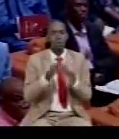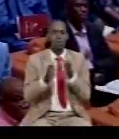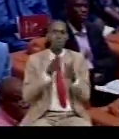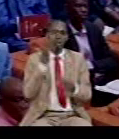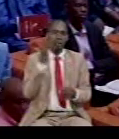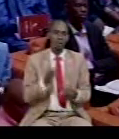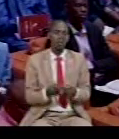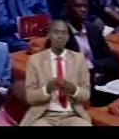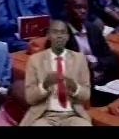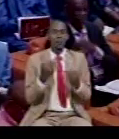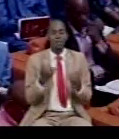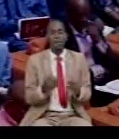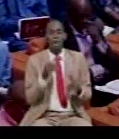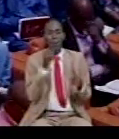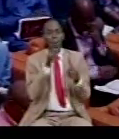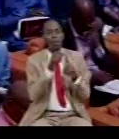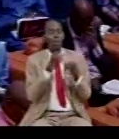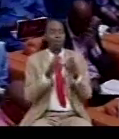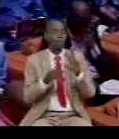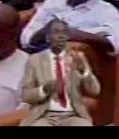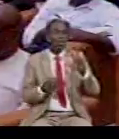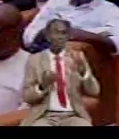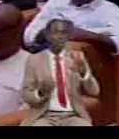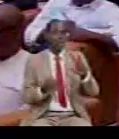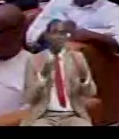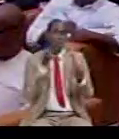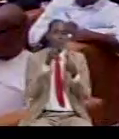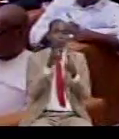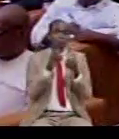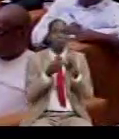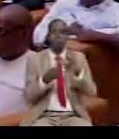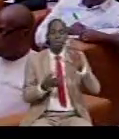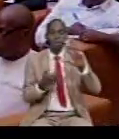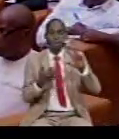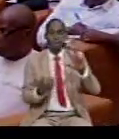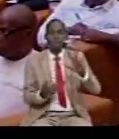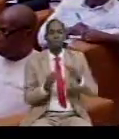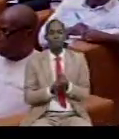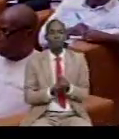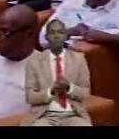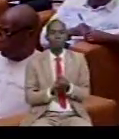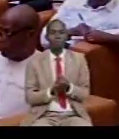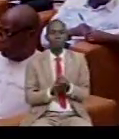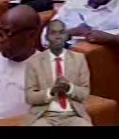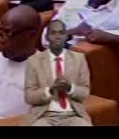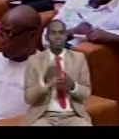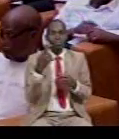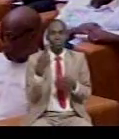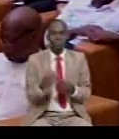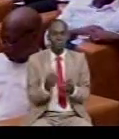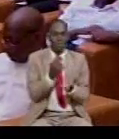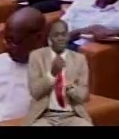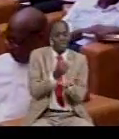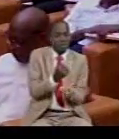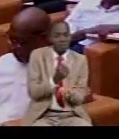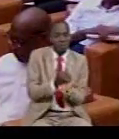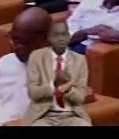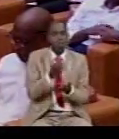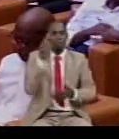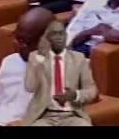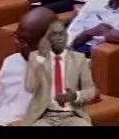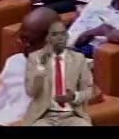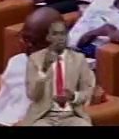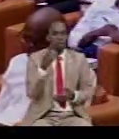I'm coming to point number three now. Point number three, we're looking at the treasure for